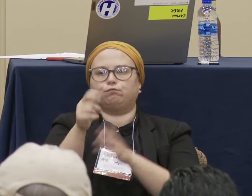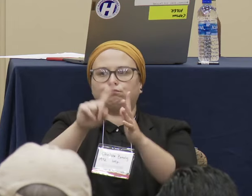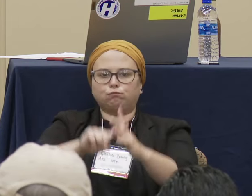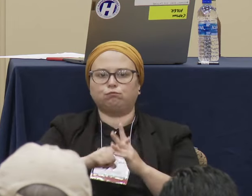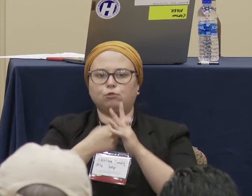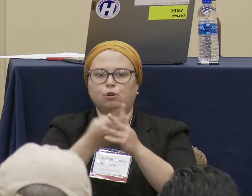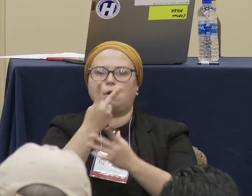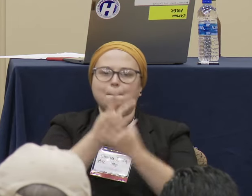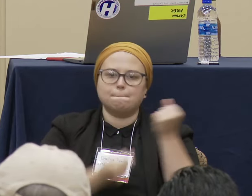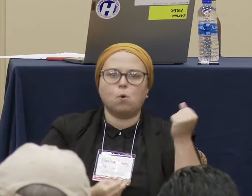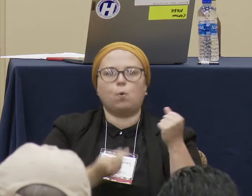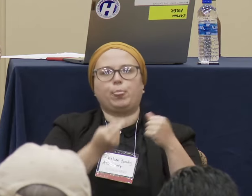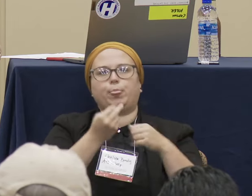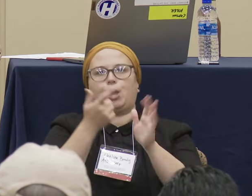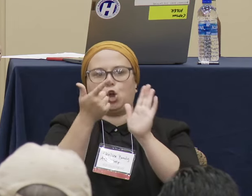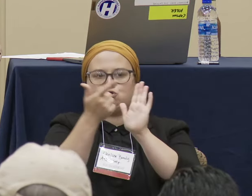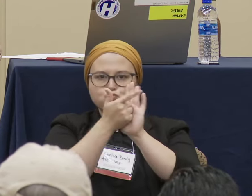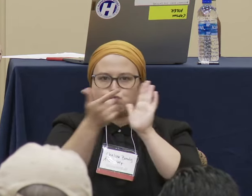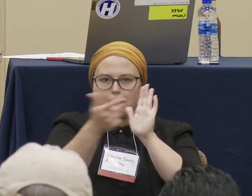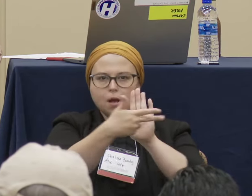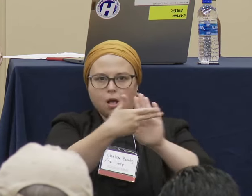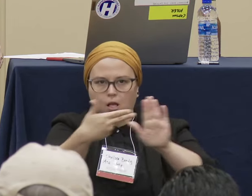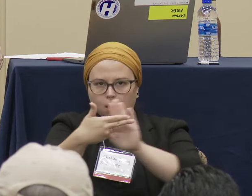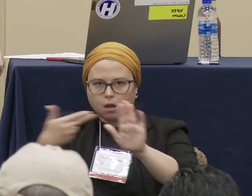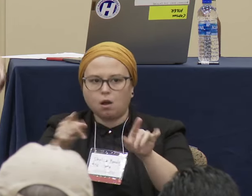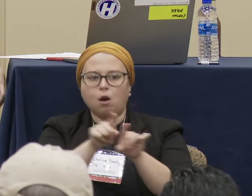both criminalization and to incarceration,